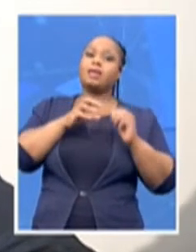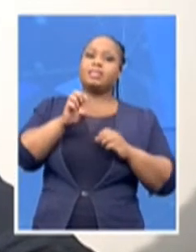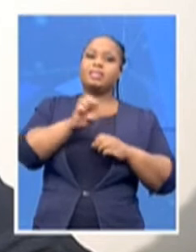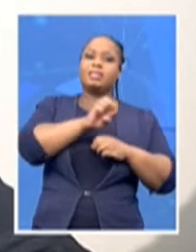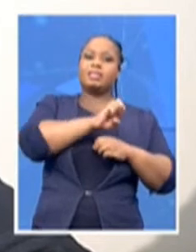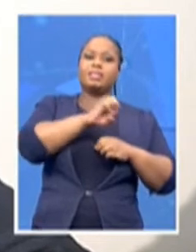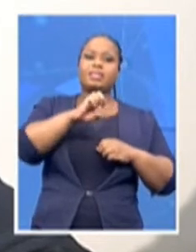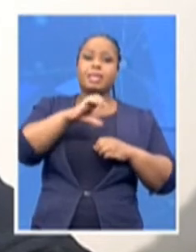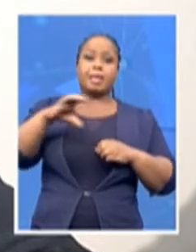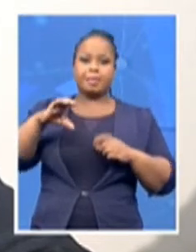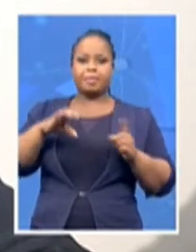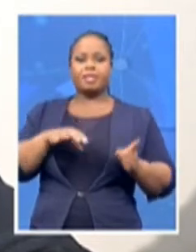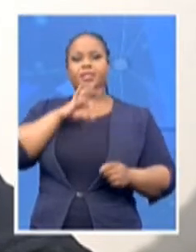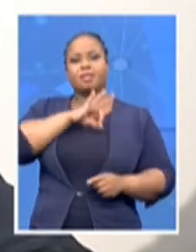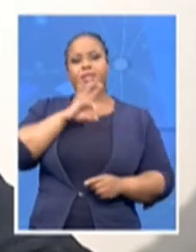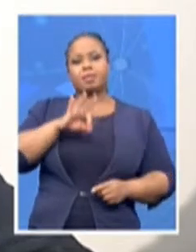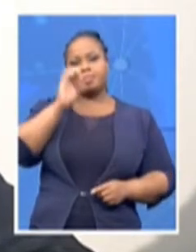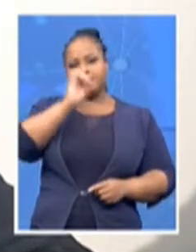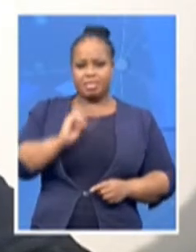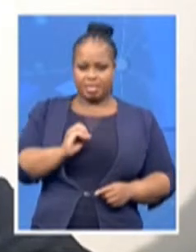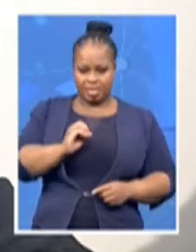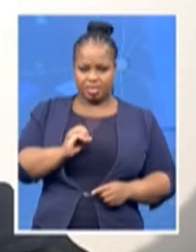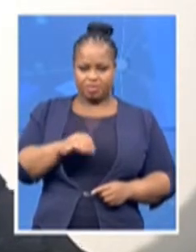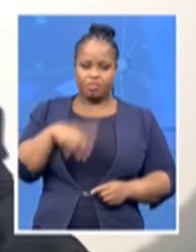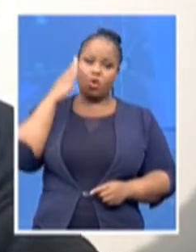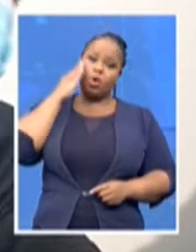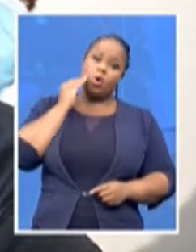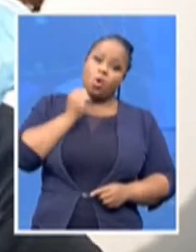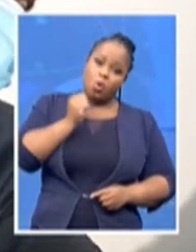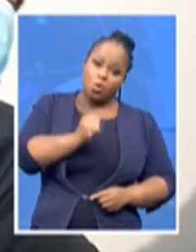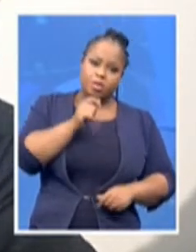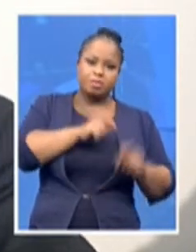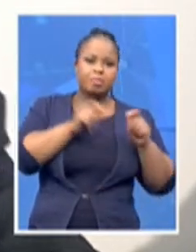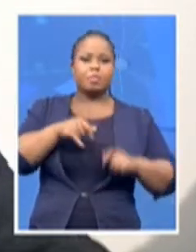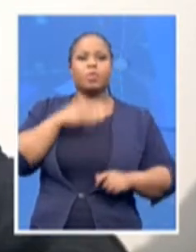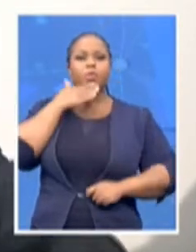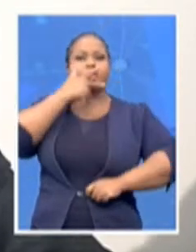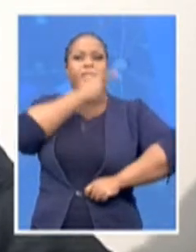the adult population covered. And my province,